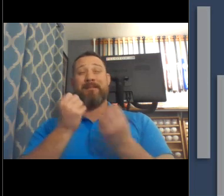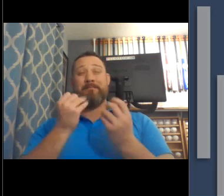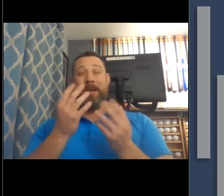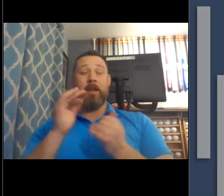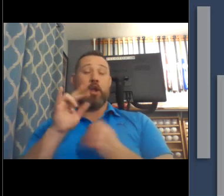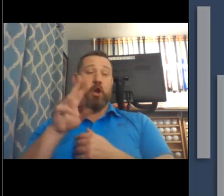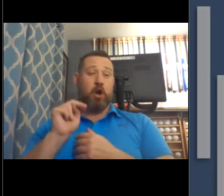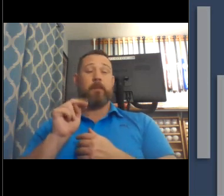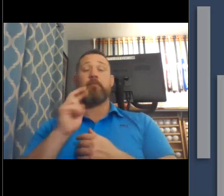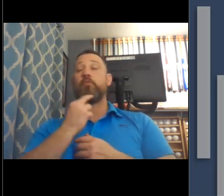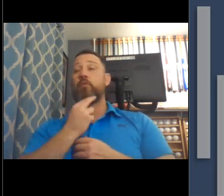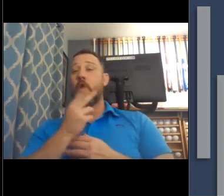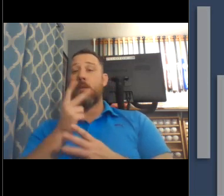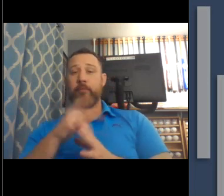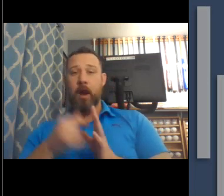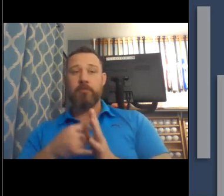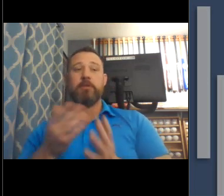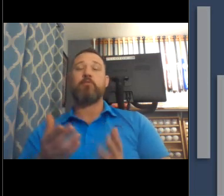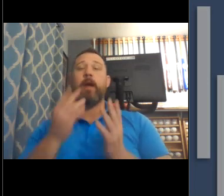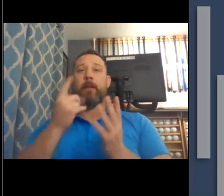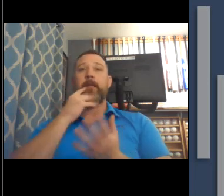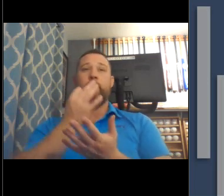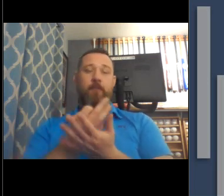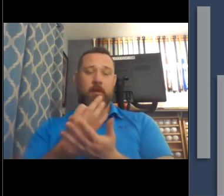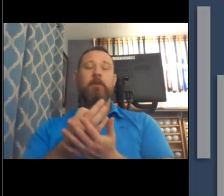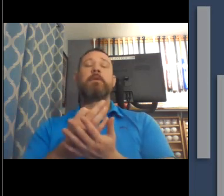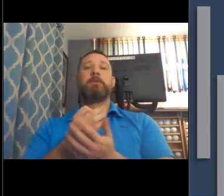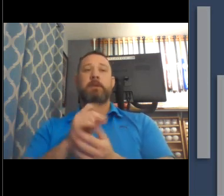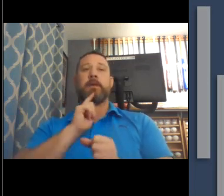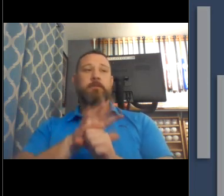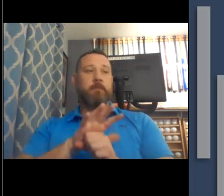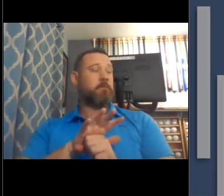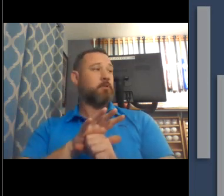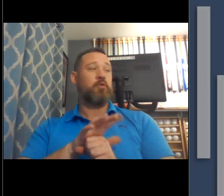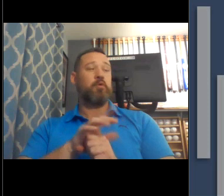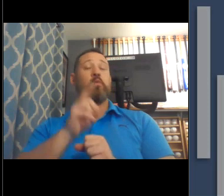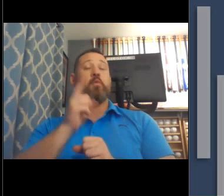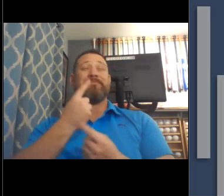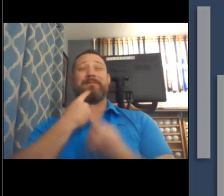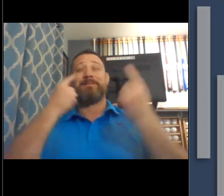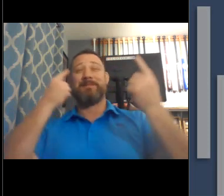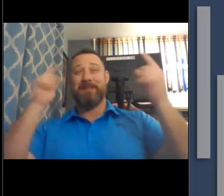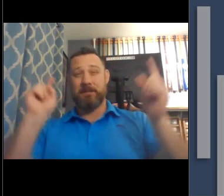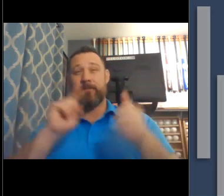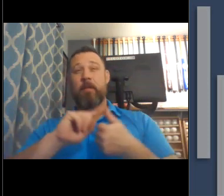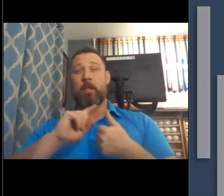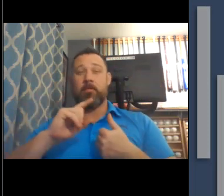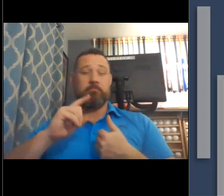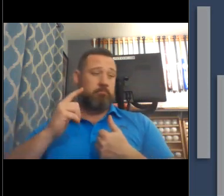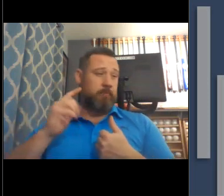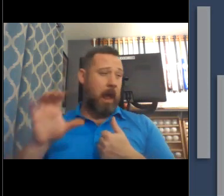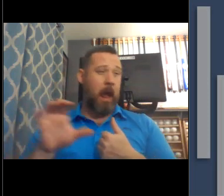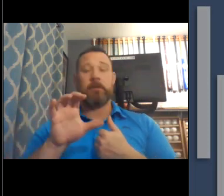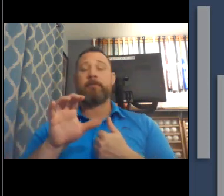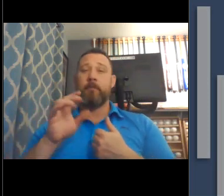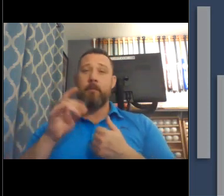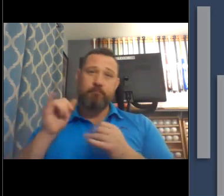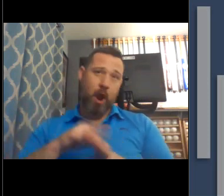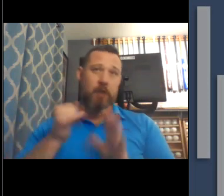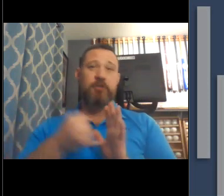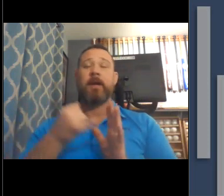rural projects are recommended for funding is a testament to, one, the successful prioritization of active transportation projects in